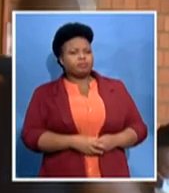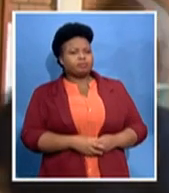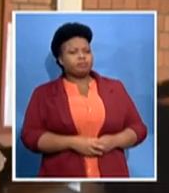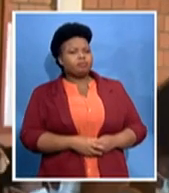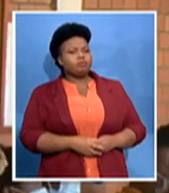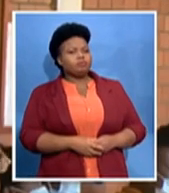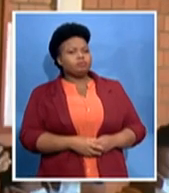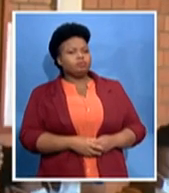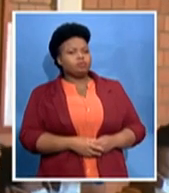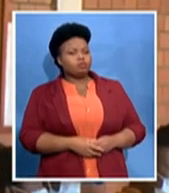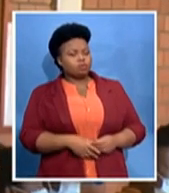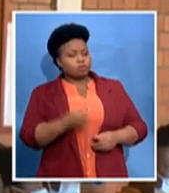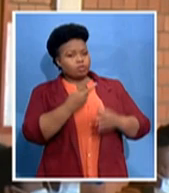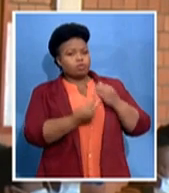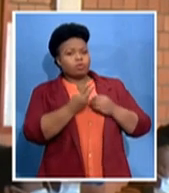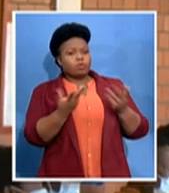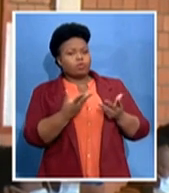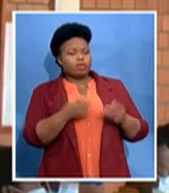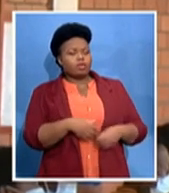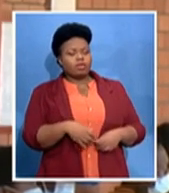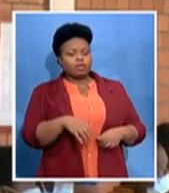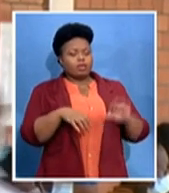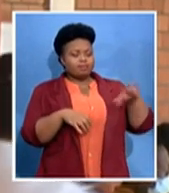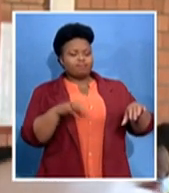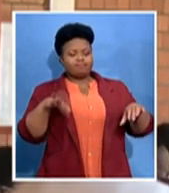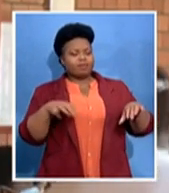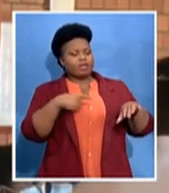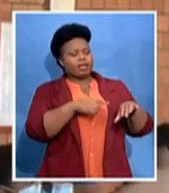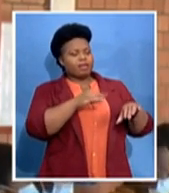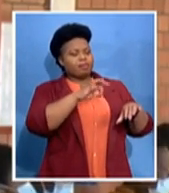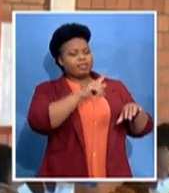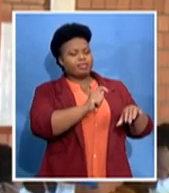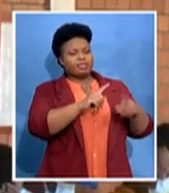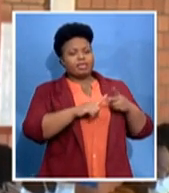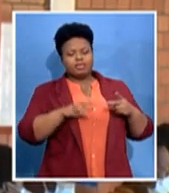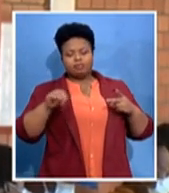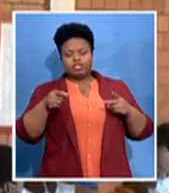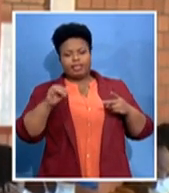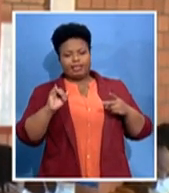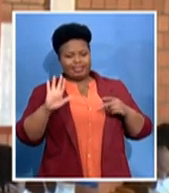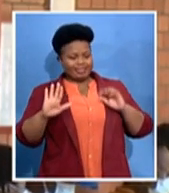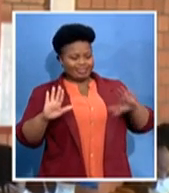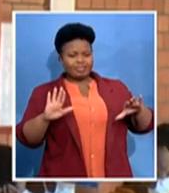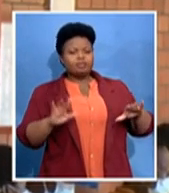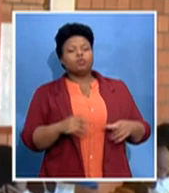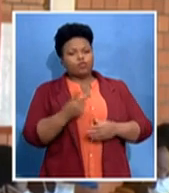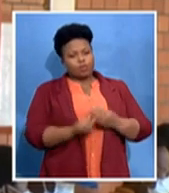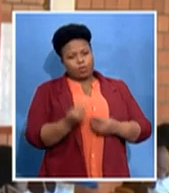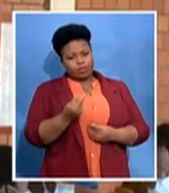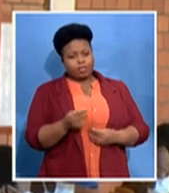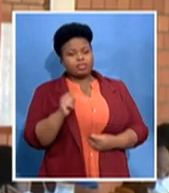Albert Lutuli Hospital and Prince Mshiyeni. This is just the one that are going to be done in this